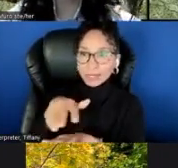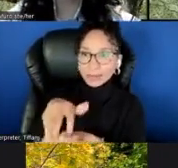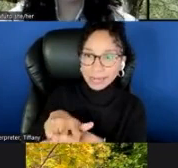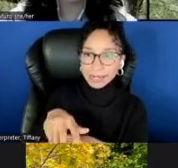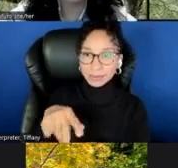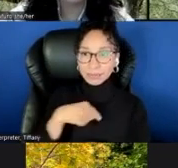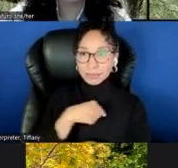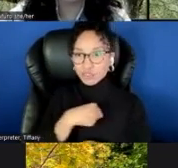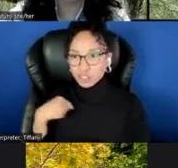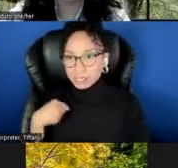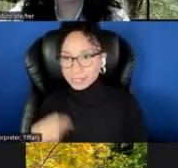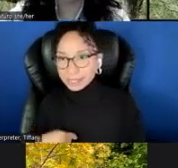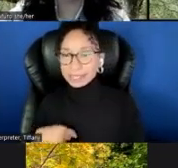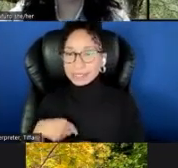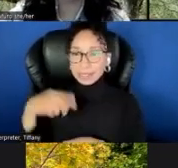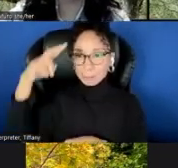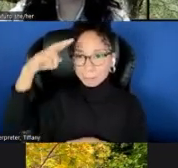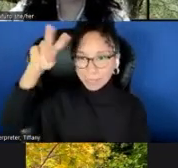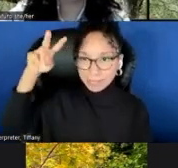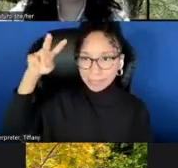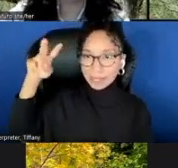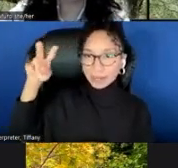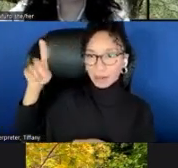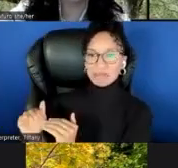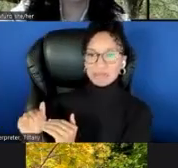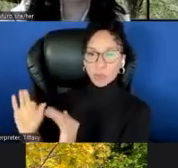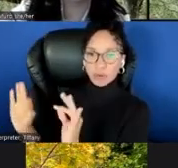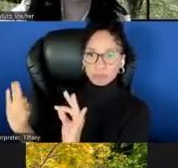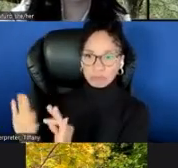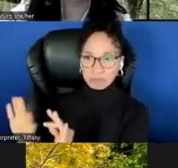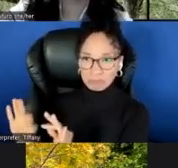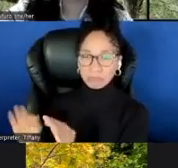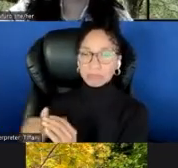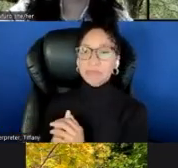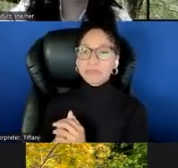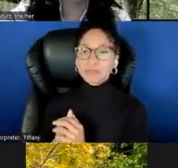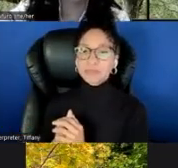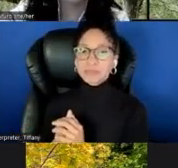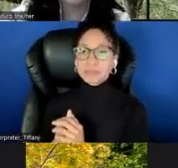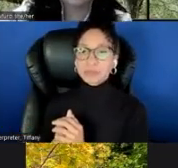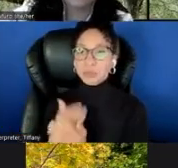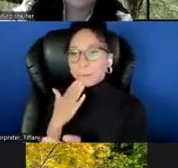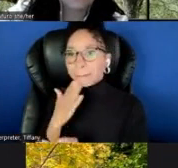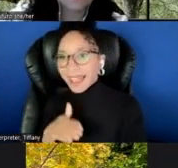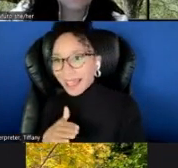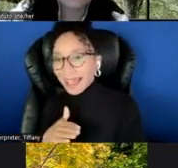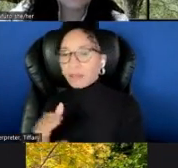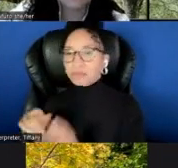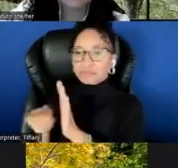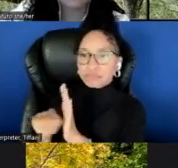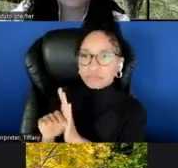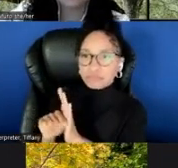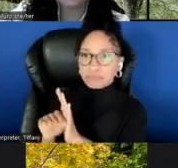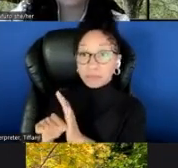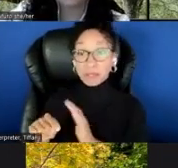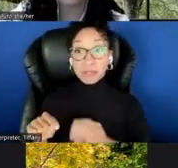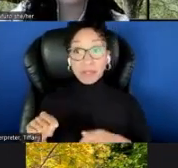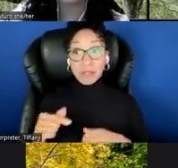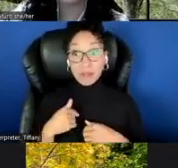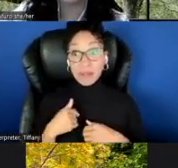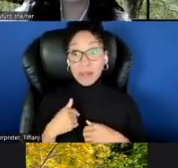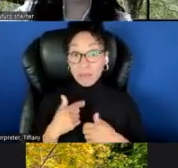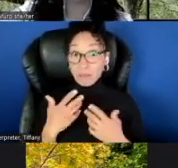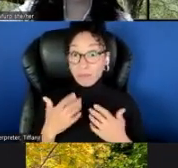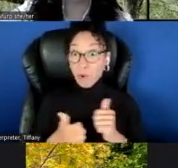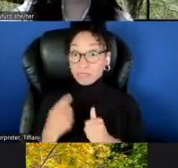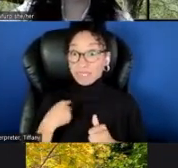person as someone who had less. All of us have to unlearn these things. I'm still unlearning today, and I talk about this